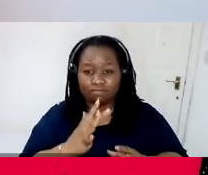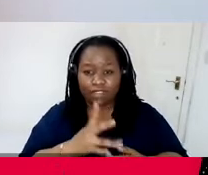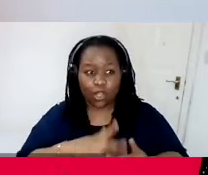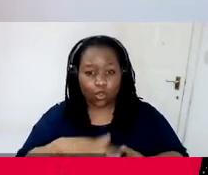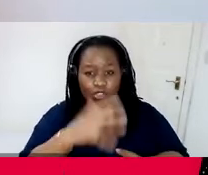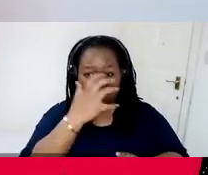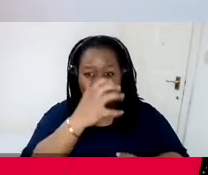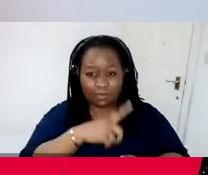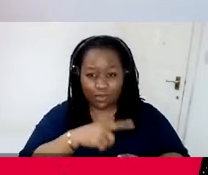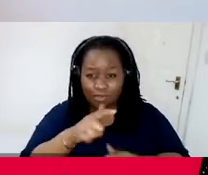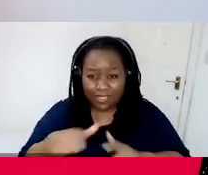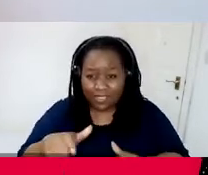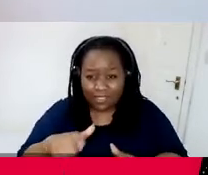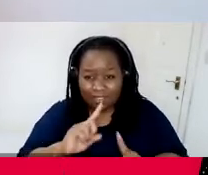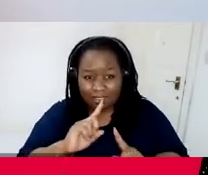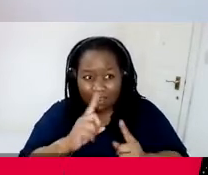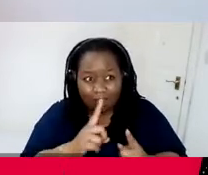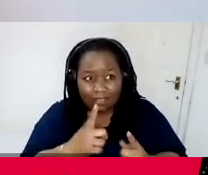and